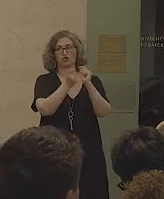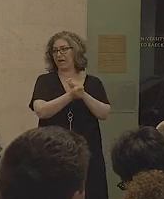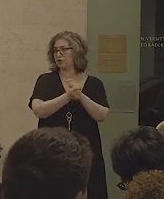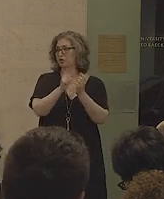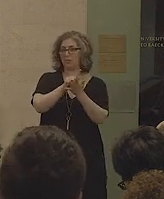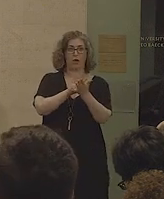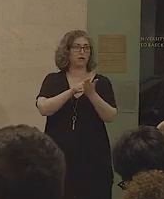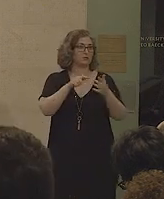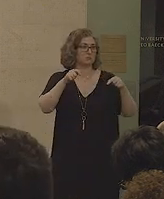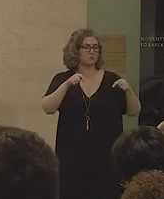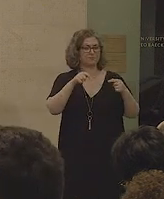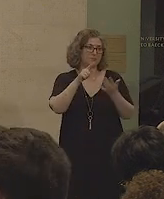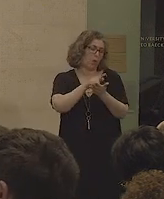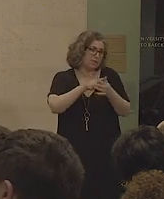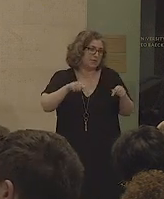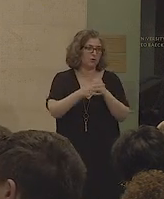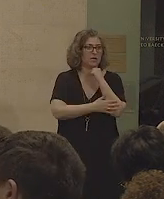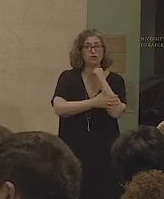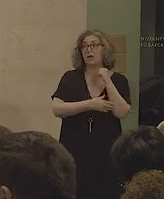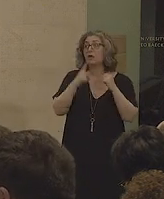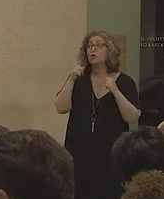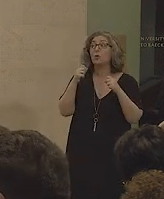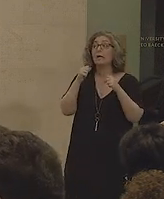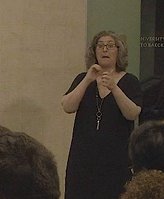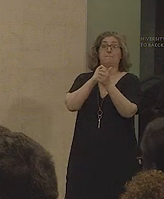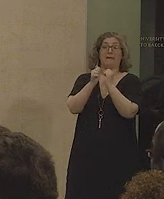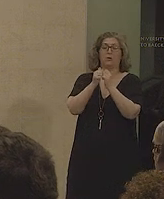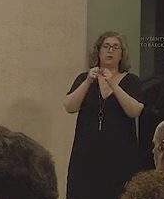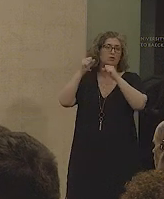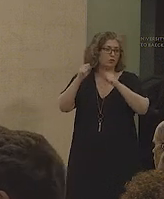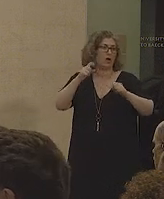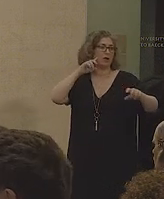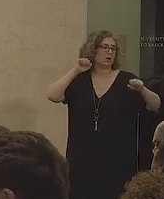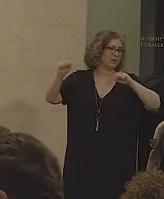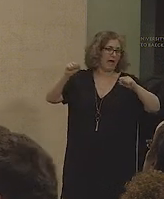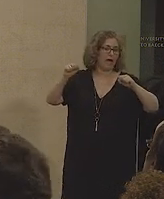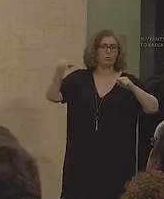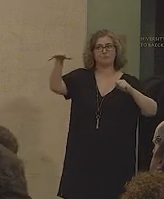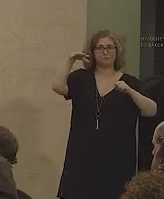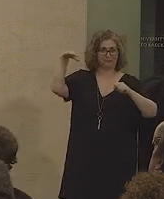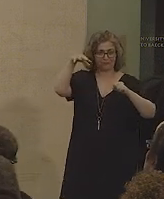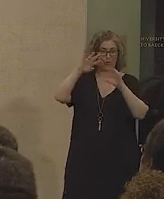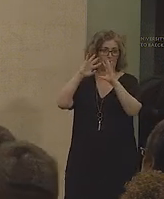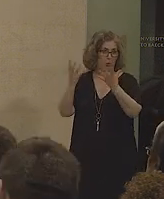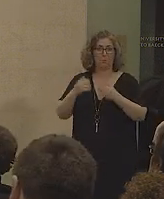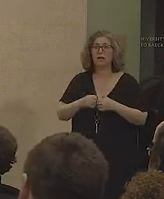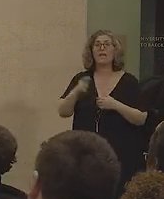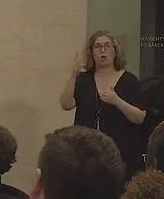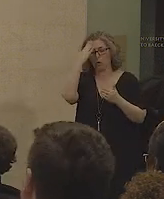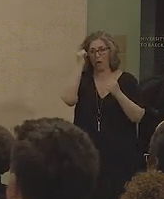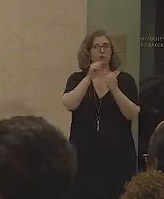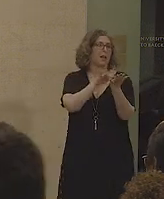country. Because you're competing with a very vocal segment that knows how to use the